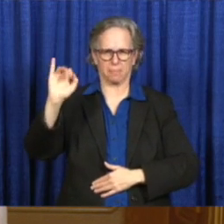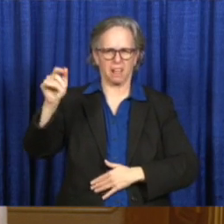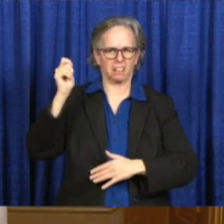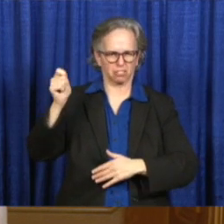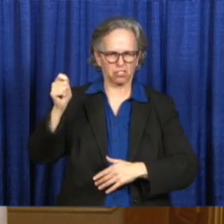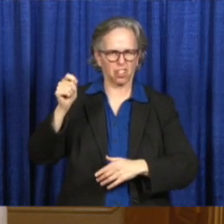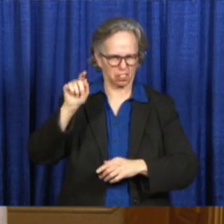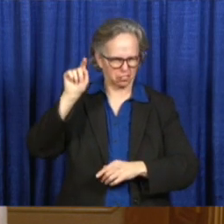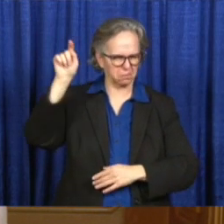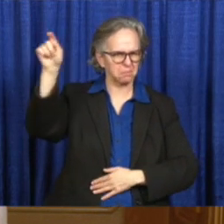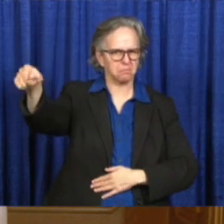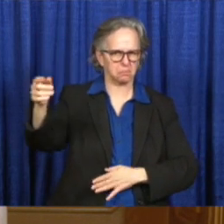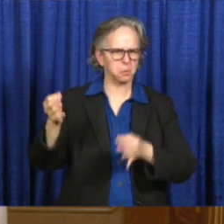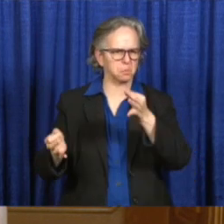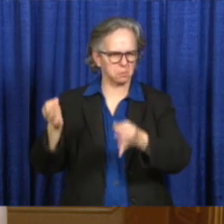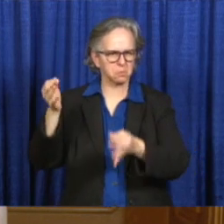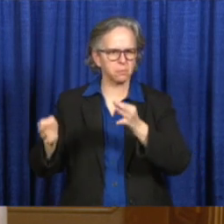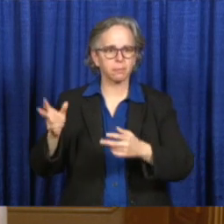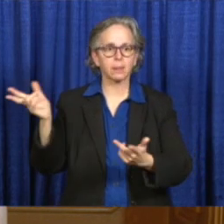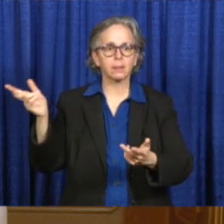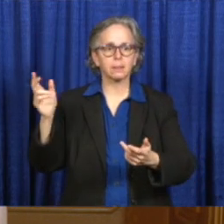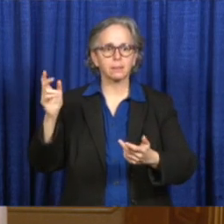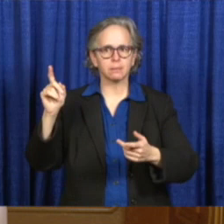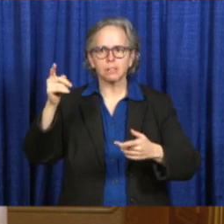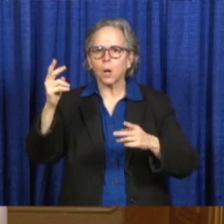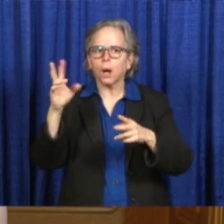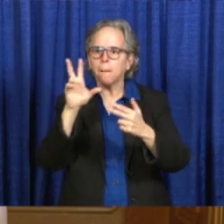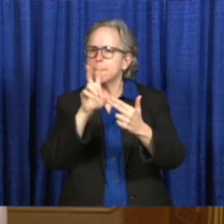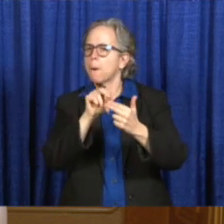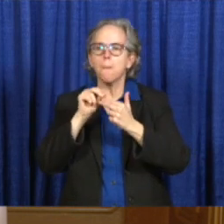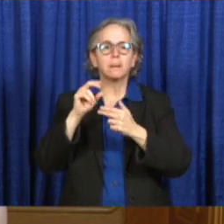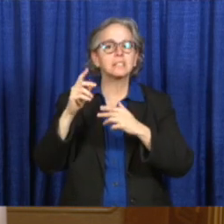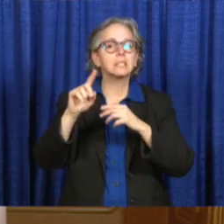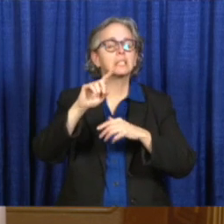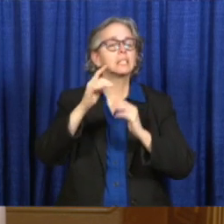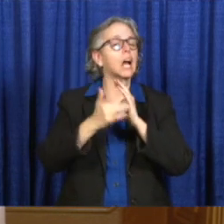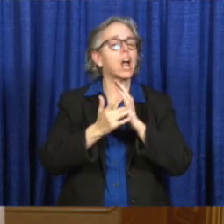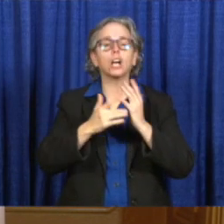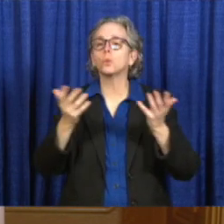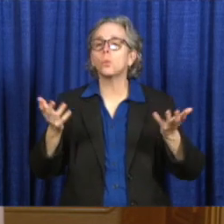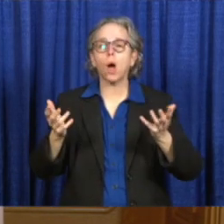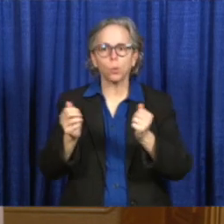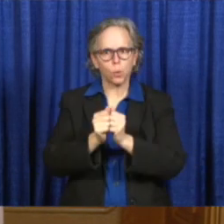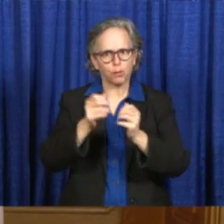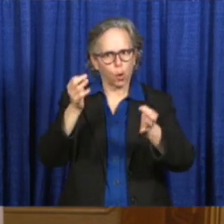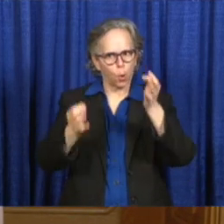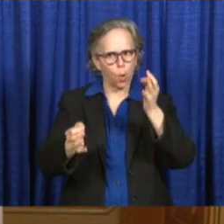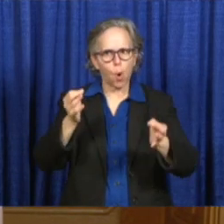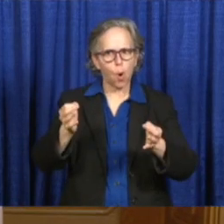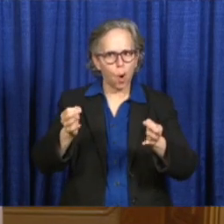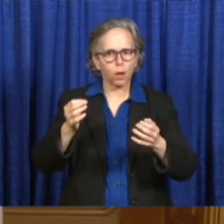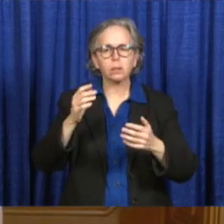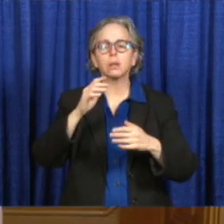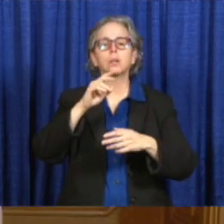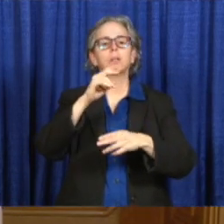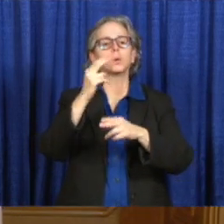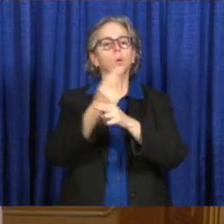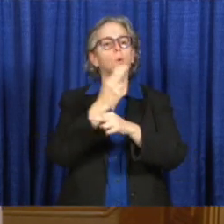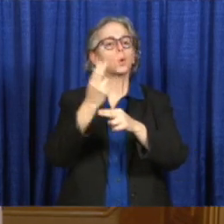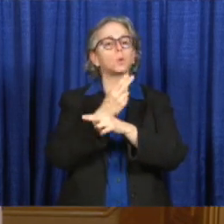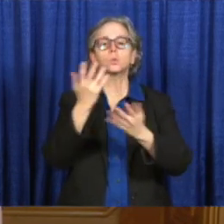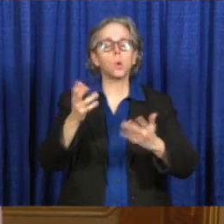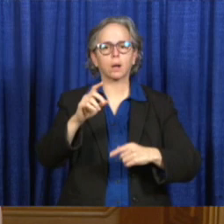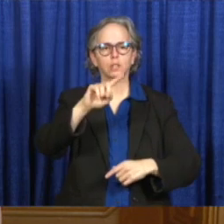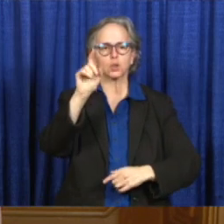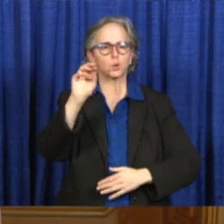continue the court's work and to bring a family together. First, let's meet the Wick family. There they